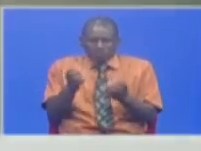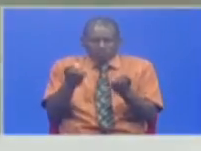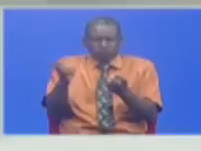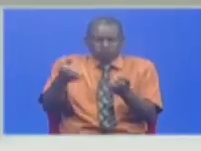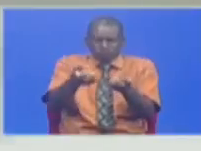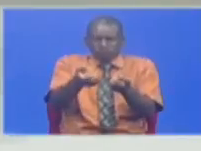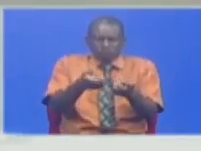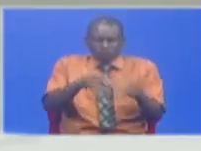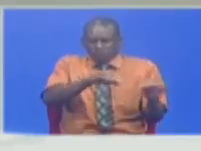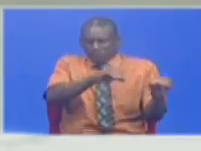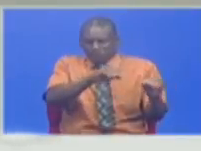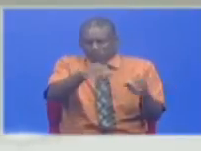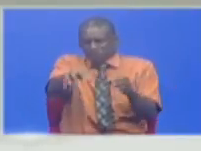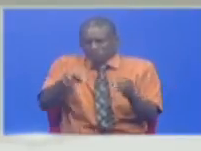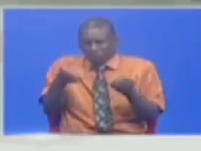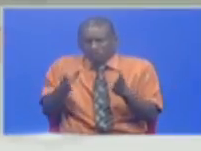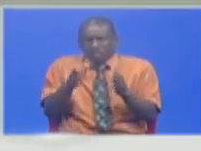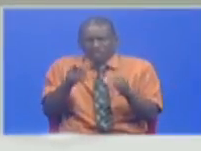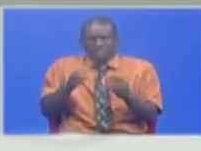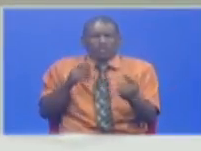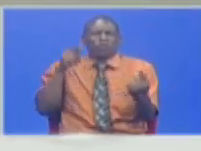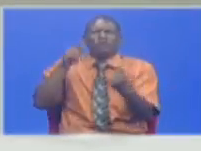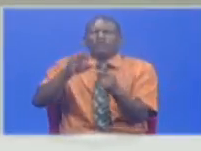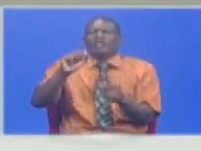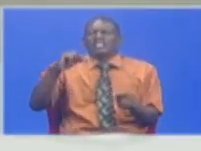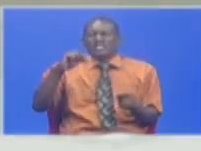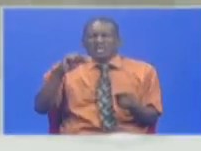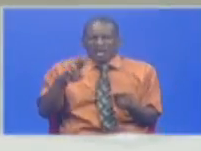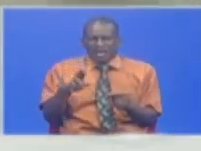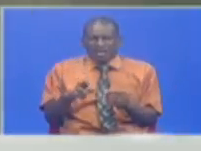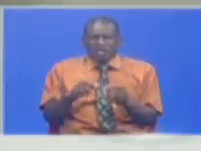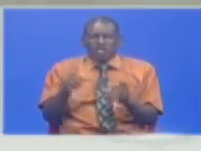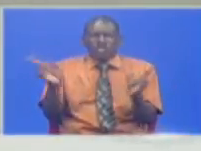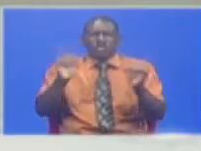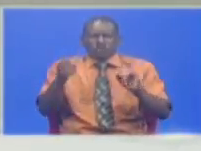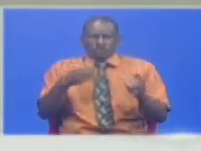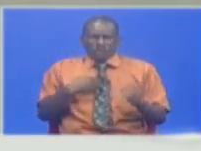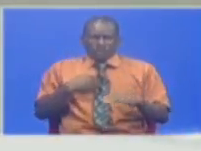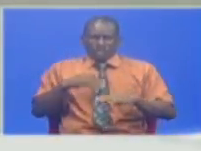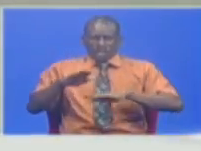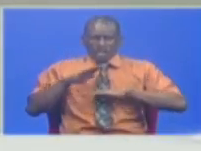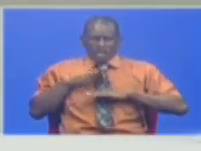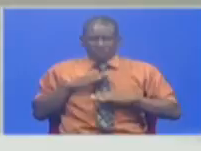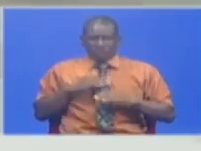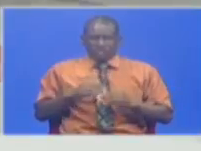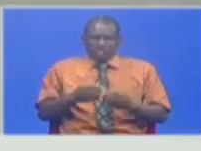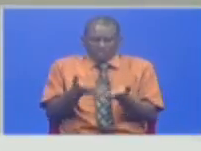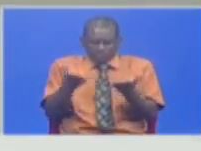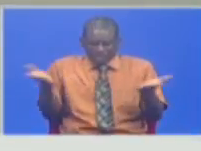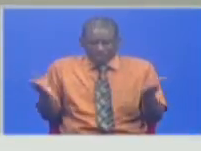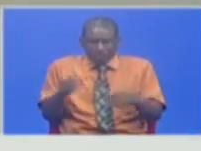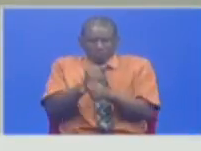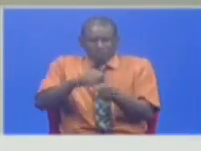the entire SGR project, such that failure to secure sufficient rolling stock would make